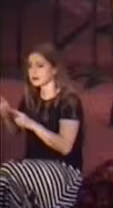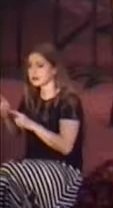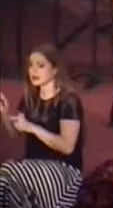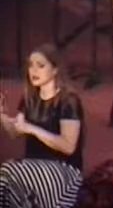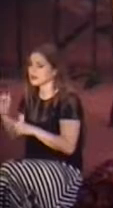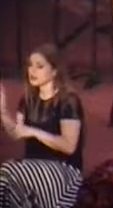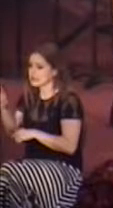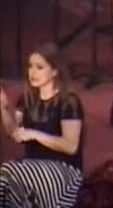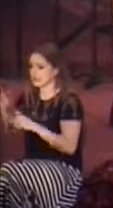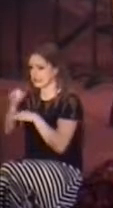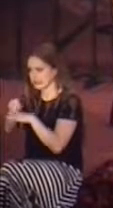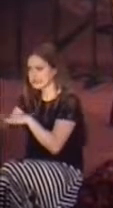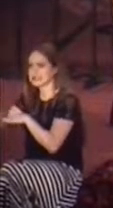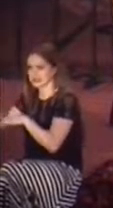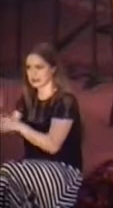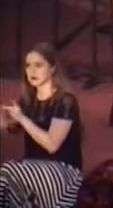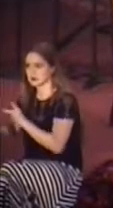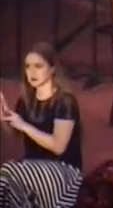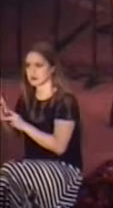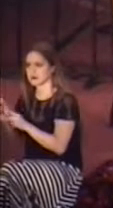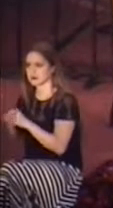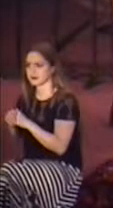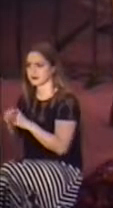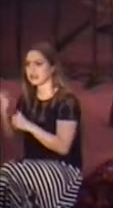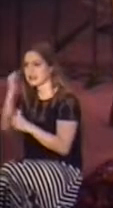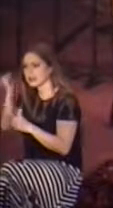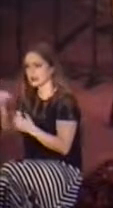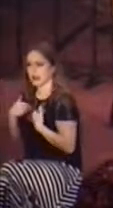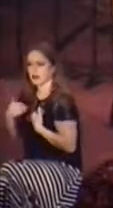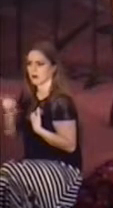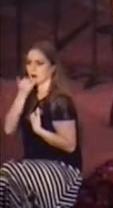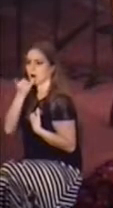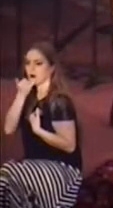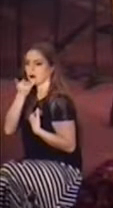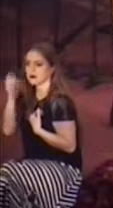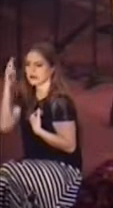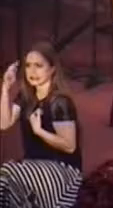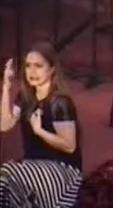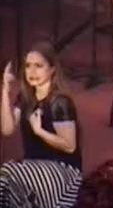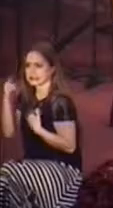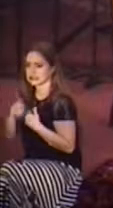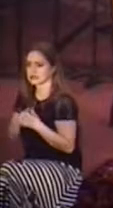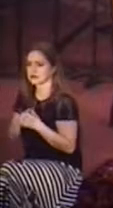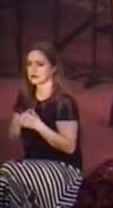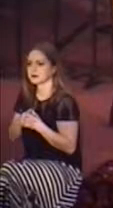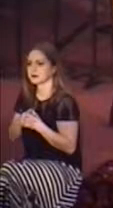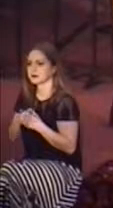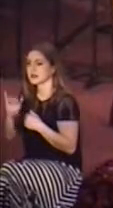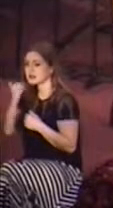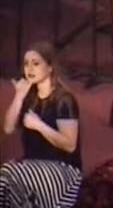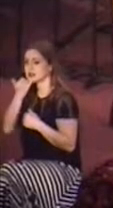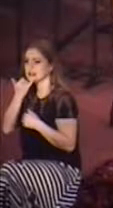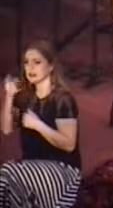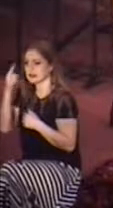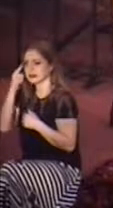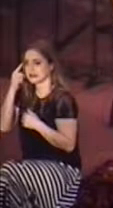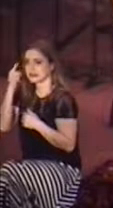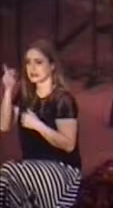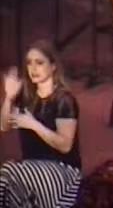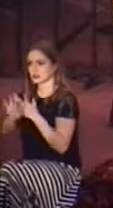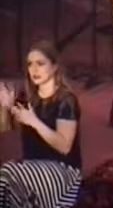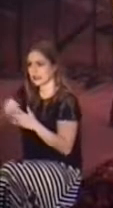away, didn't they, when they came for the wrong reasons. But their mistake was thinking that principally Jesus came for that reason, so that we